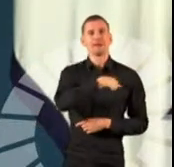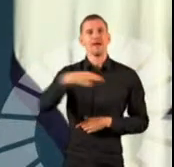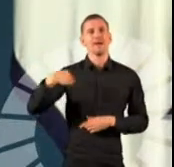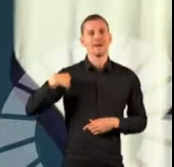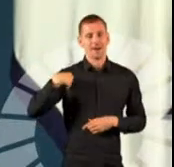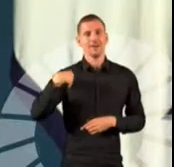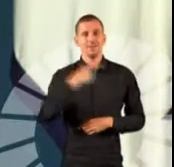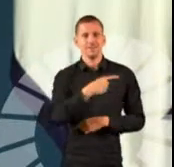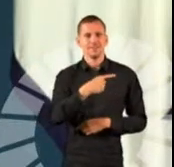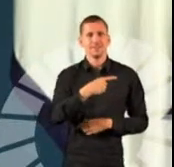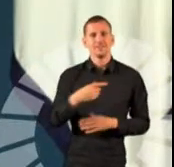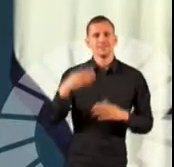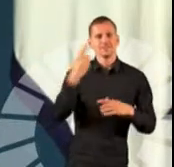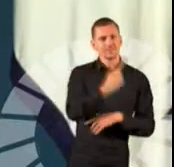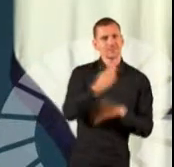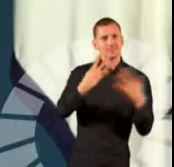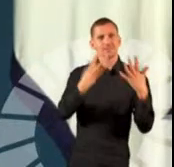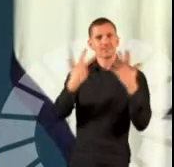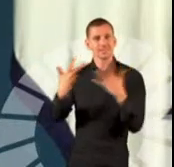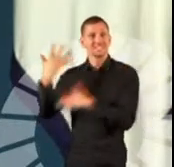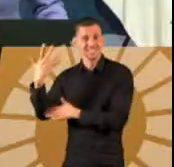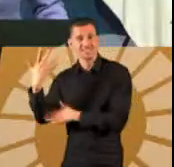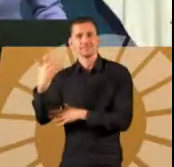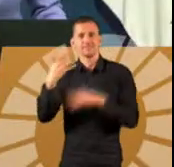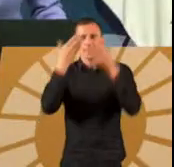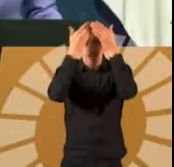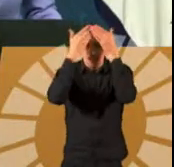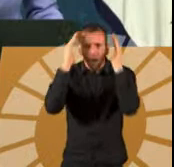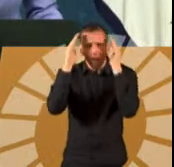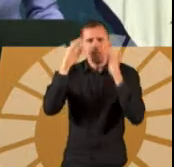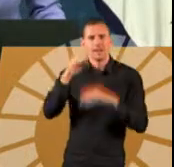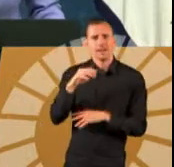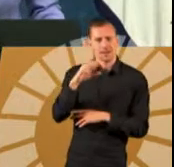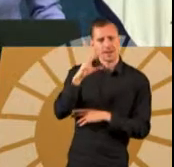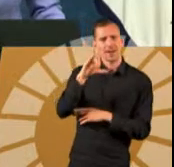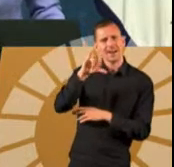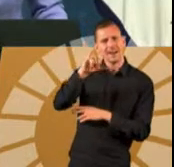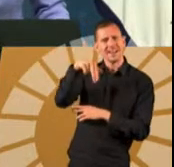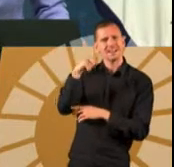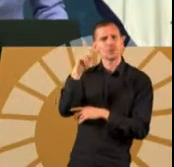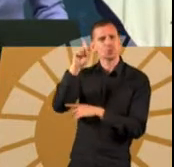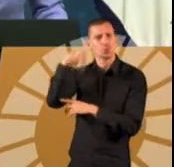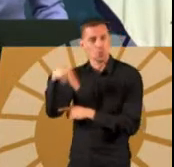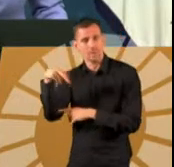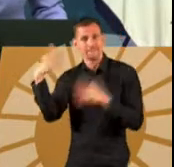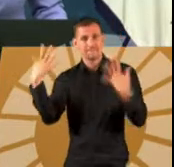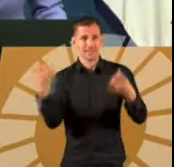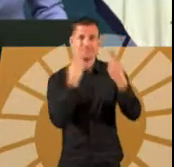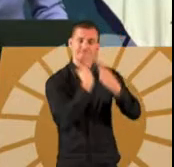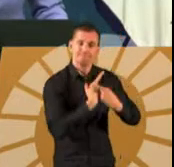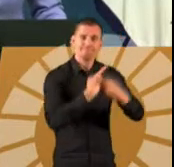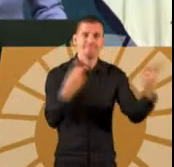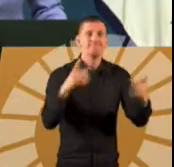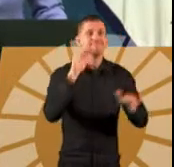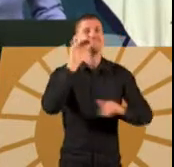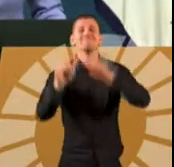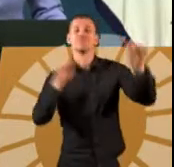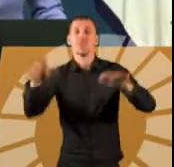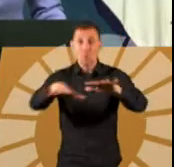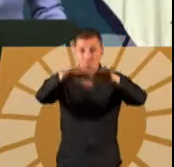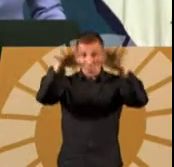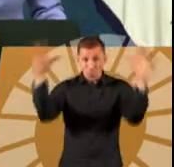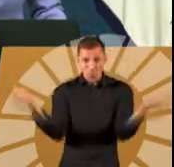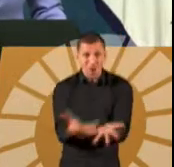a clarion call to the world, and the United States became one of 189 nations